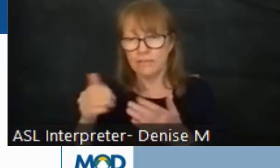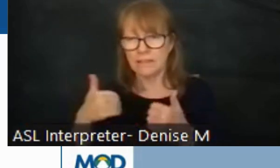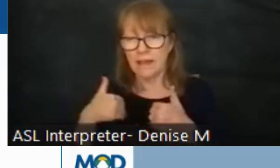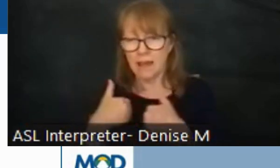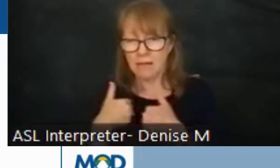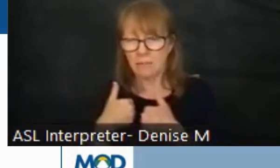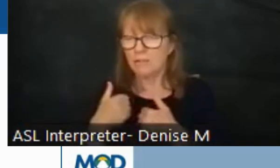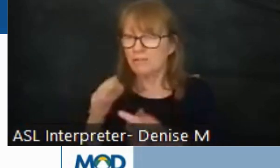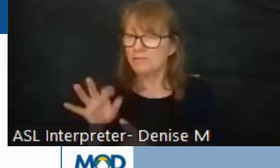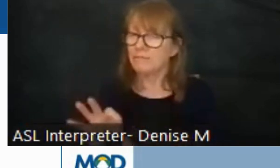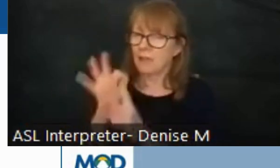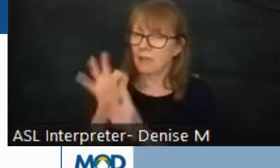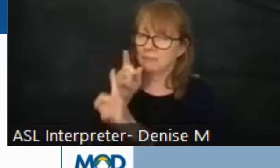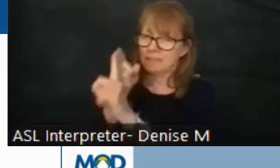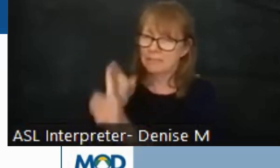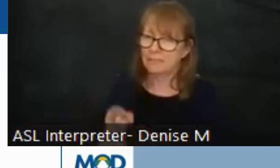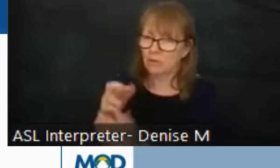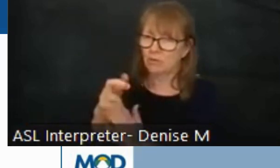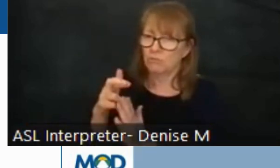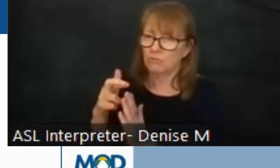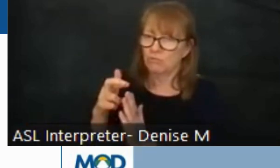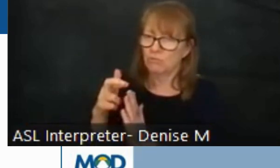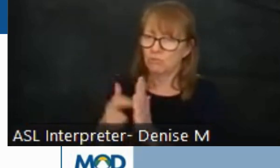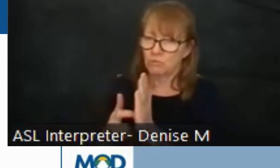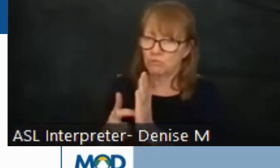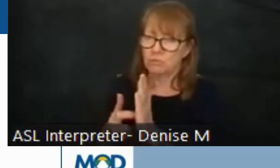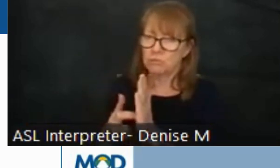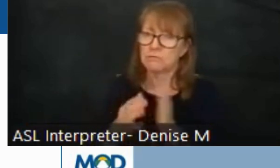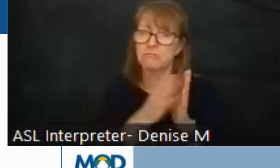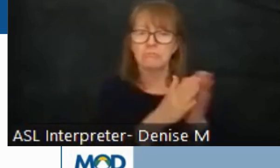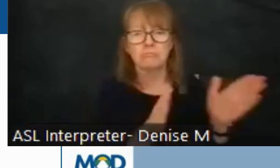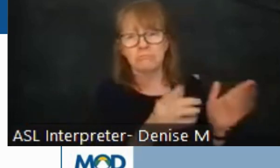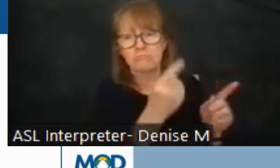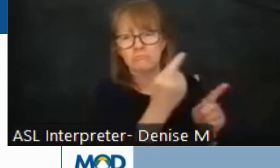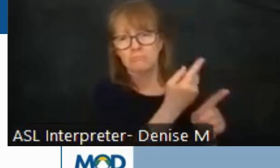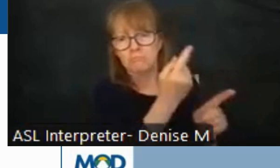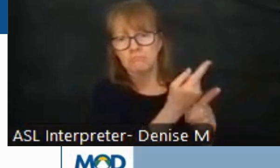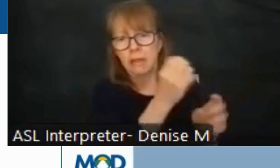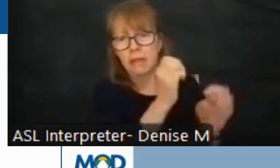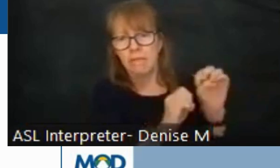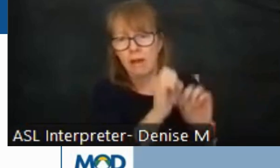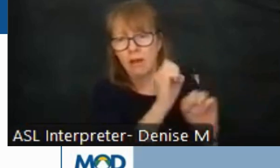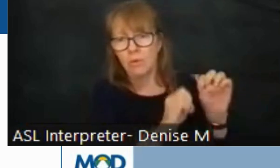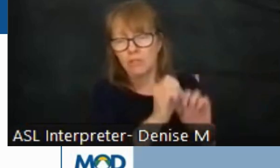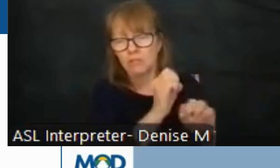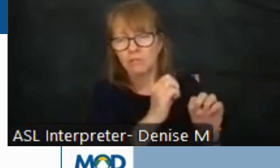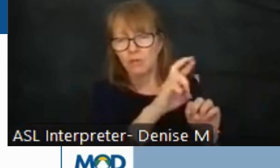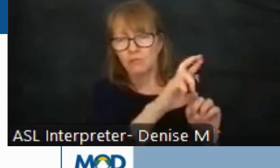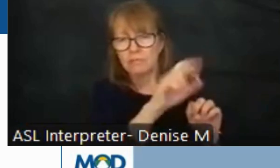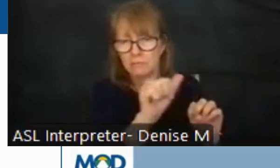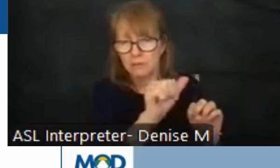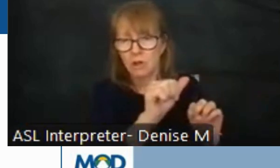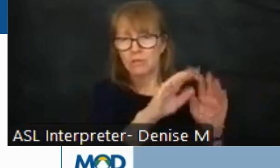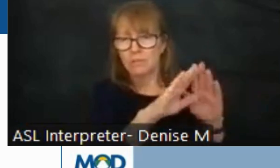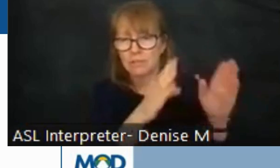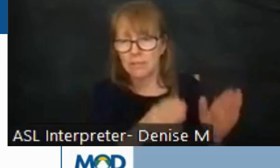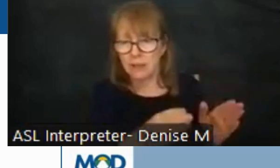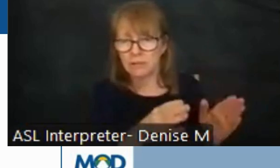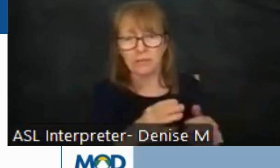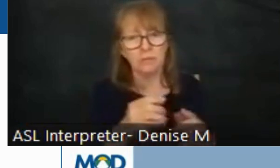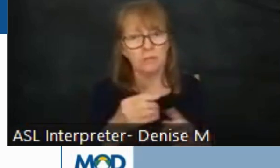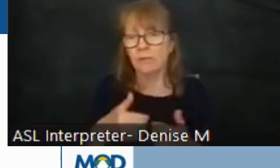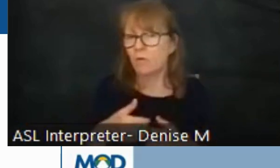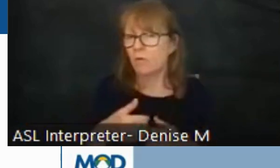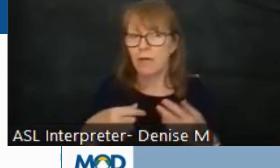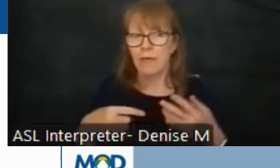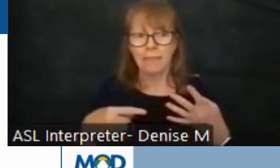of request that are different than the typical evaluation that you do for a reasonable accommodation in housing, we're not going to discuss the